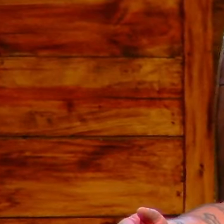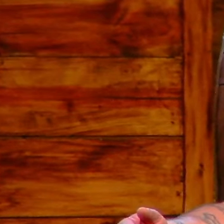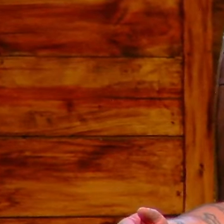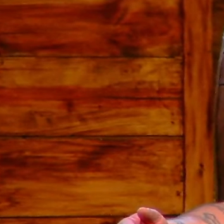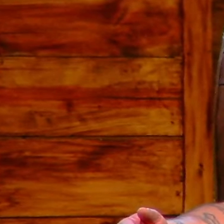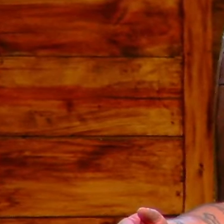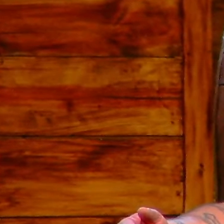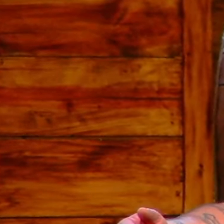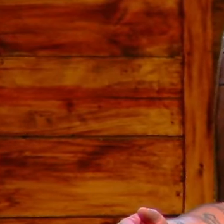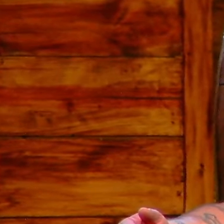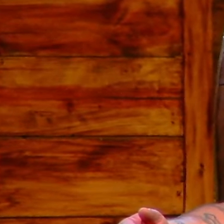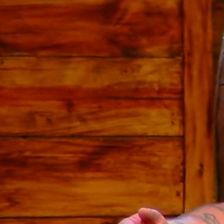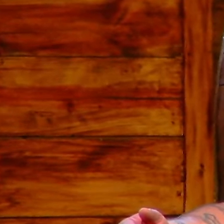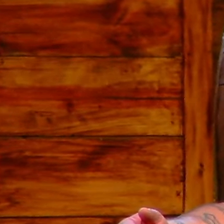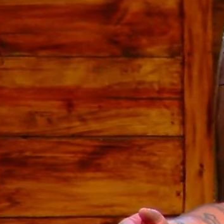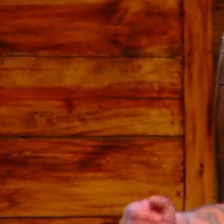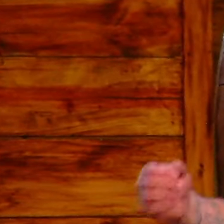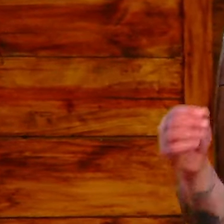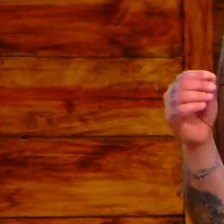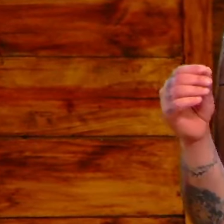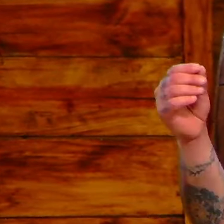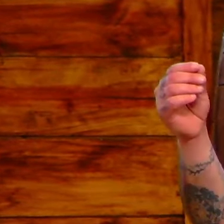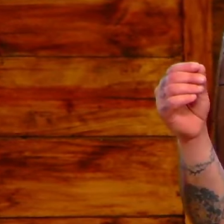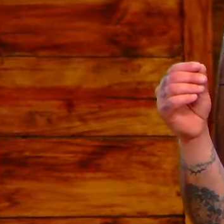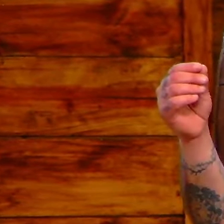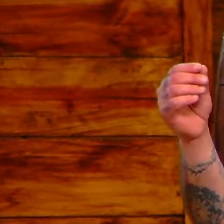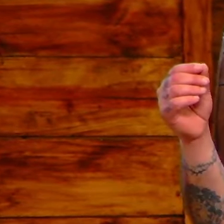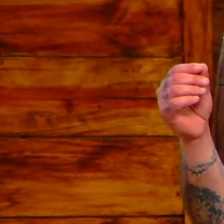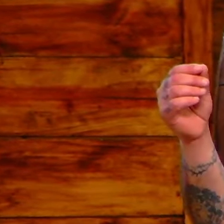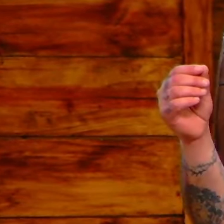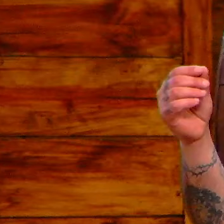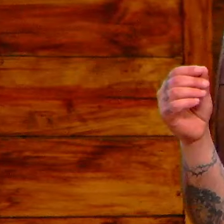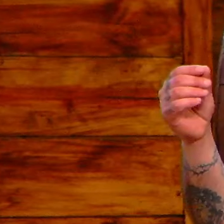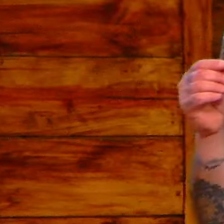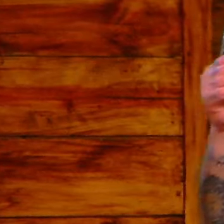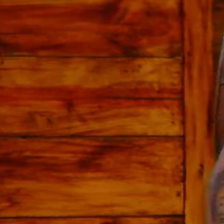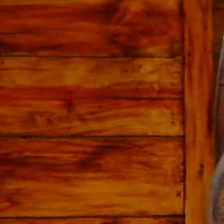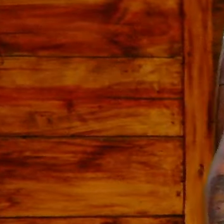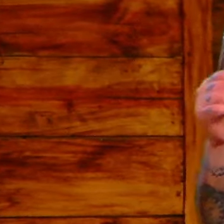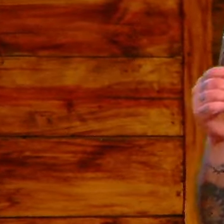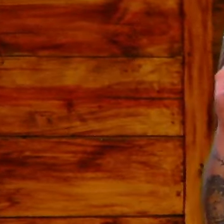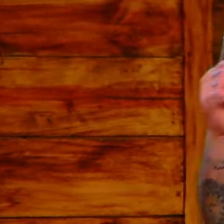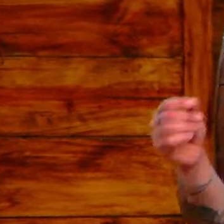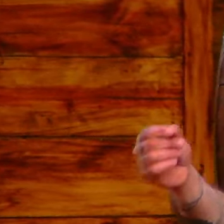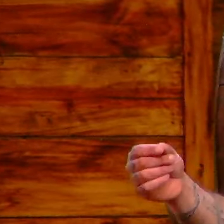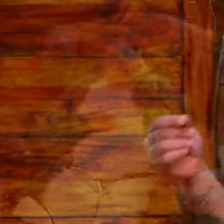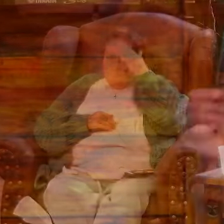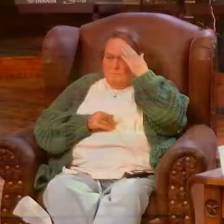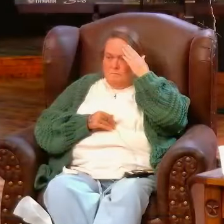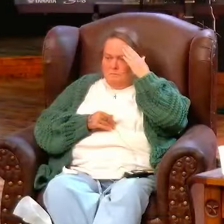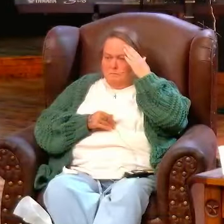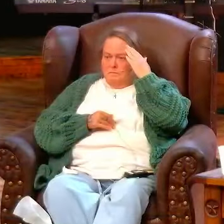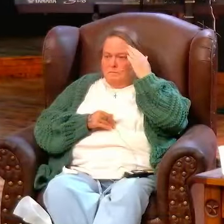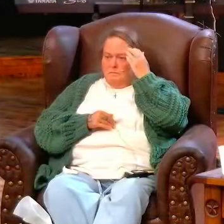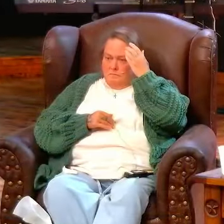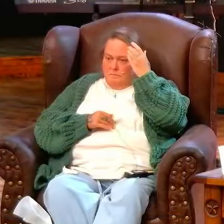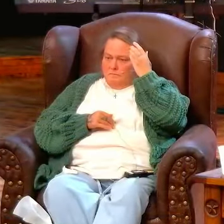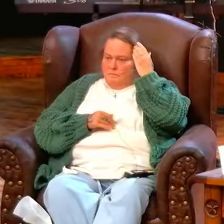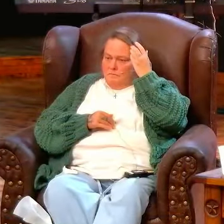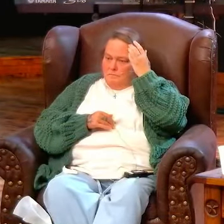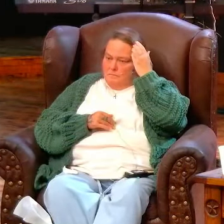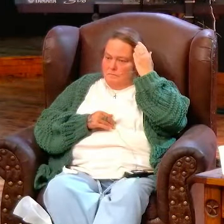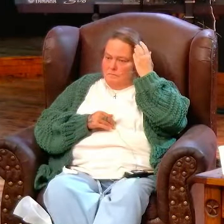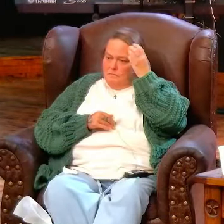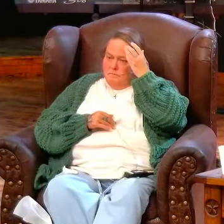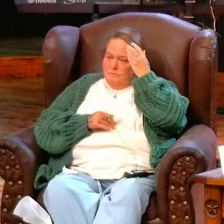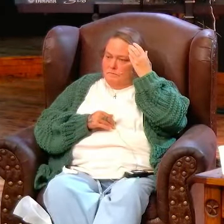is acceptable to the Lord. That's a sanctification process, right? We learn over time what is acceptable, what is not. What is